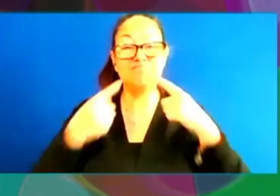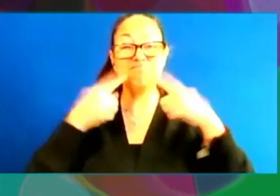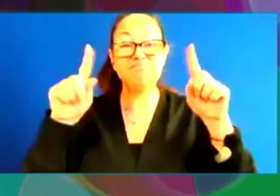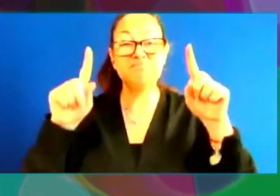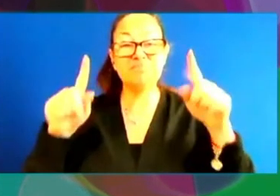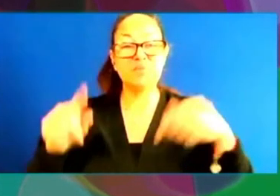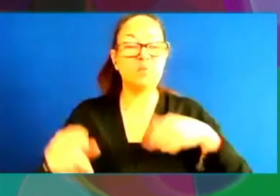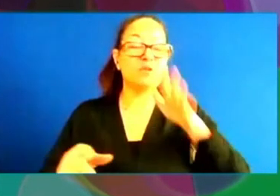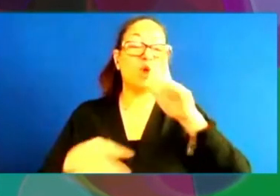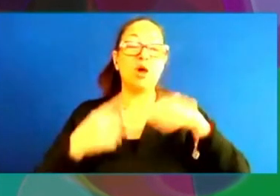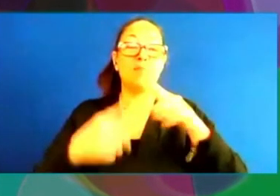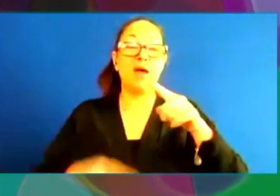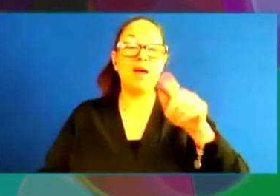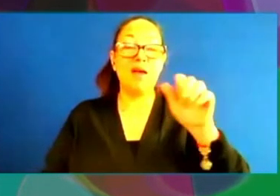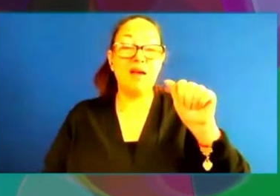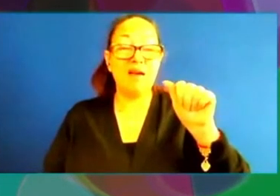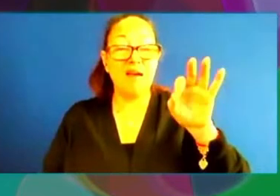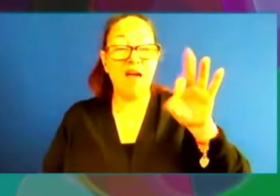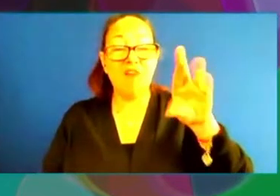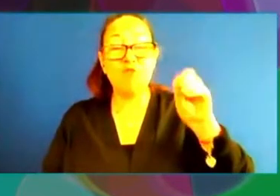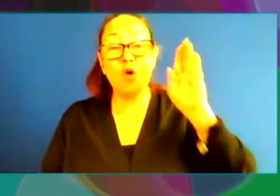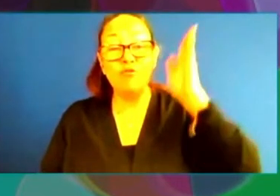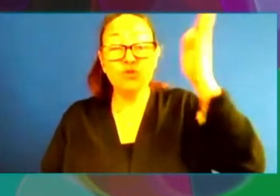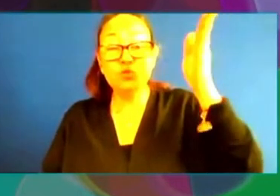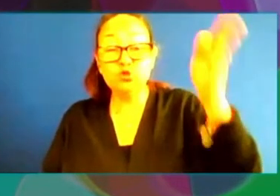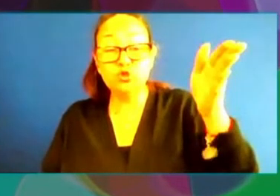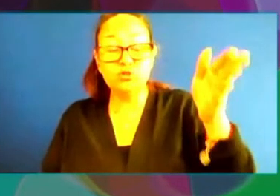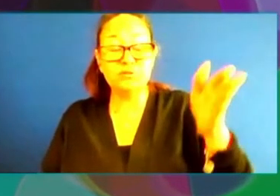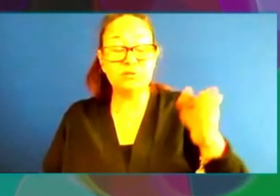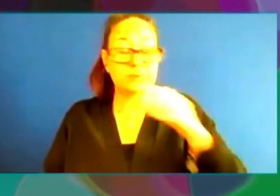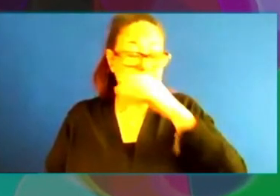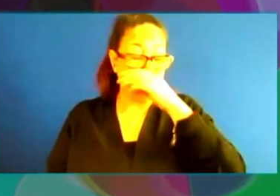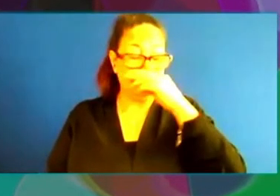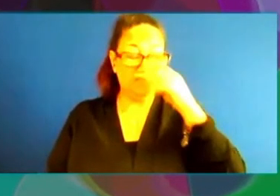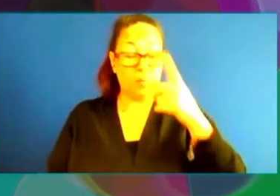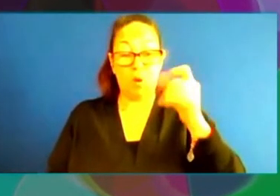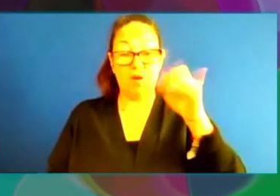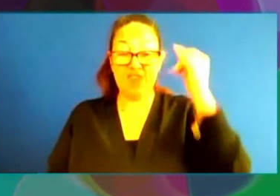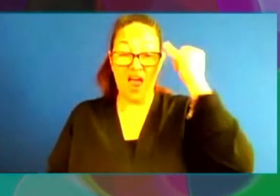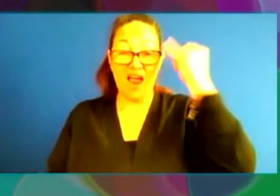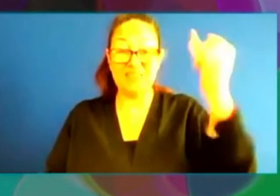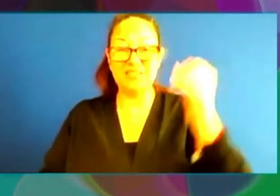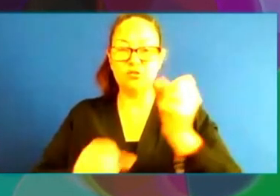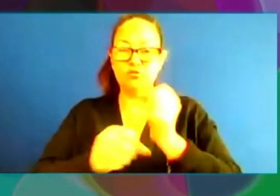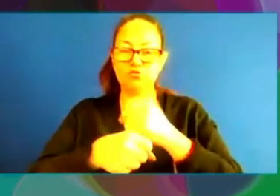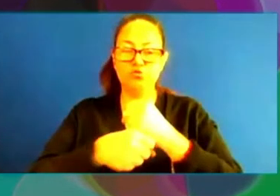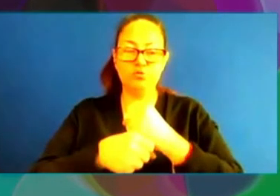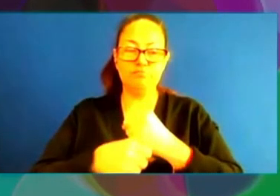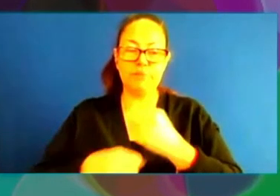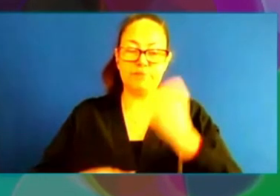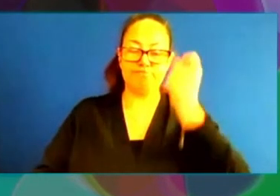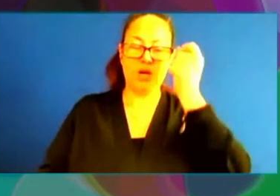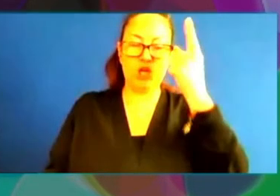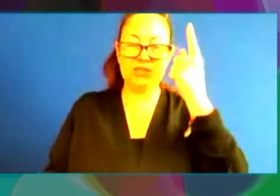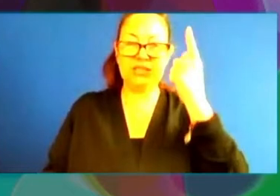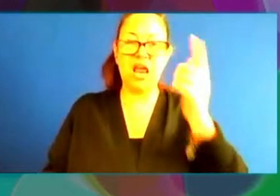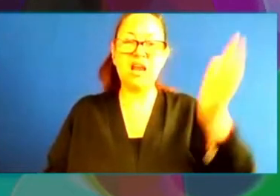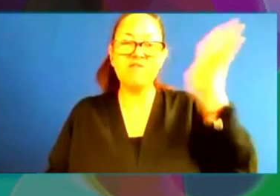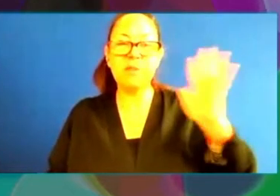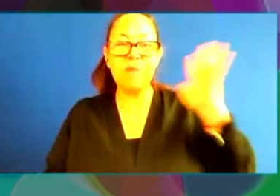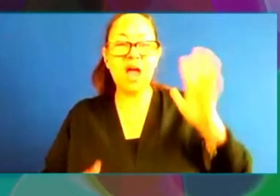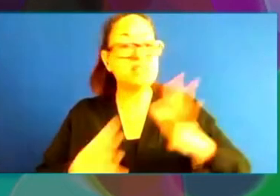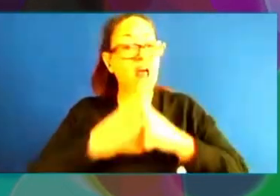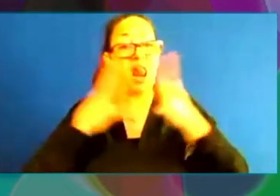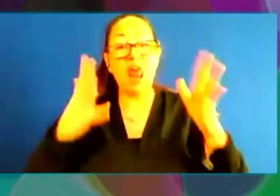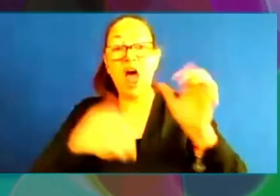talking about Afrofuturism. I think it's one of the most Afrofuturist ideas, right? To make sense of the past, like, you know, like a lot of the work that we've